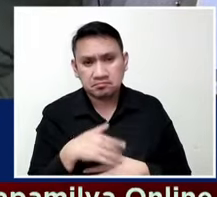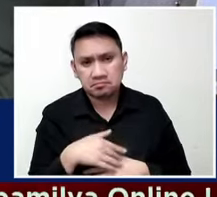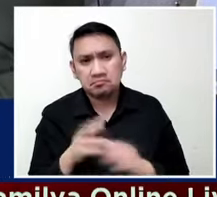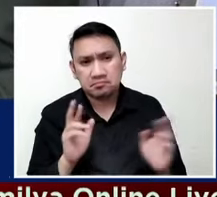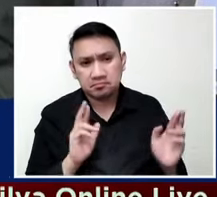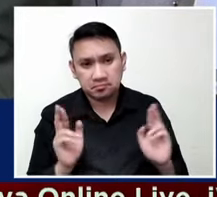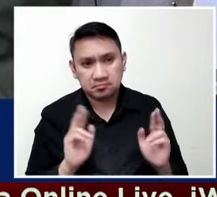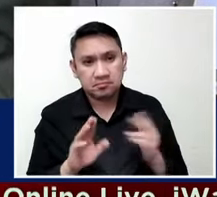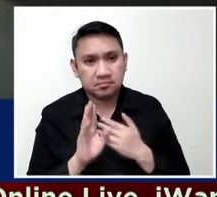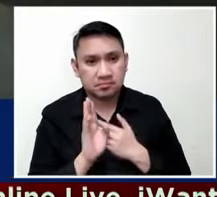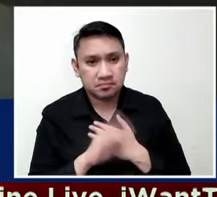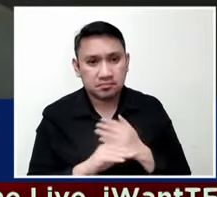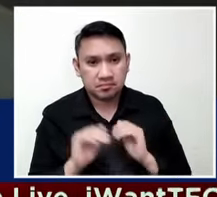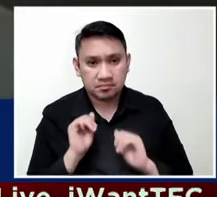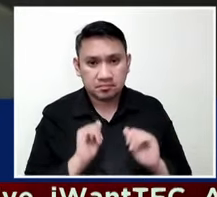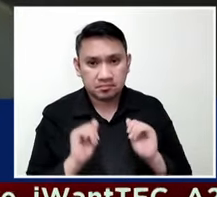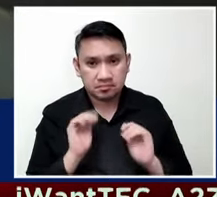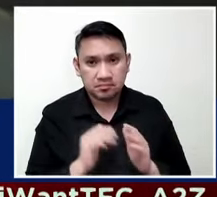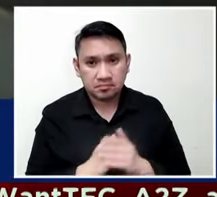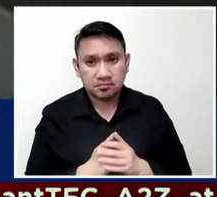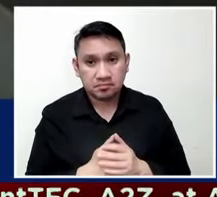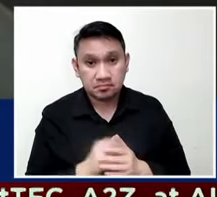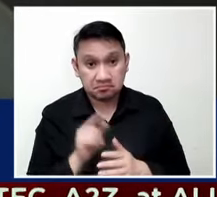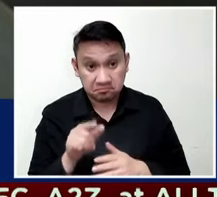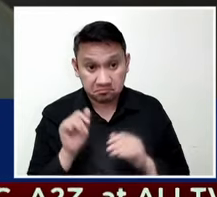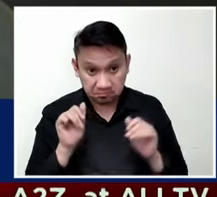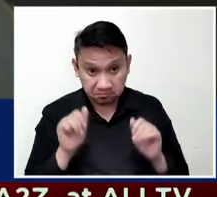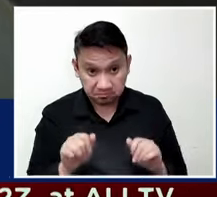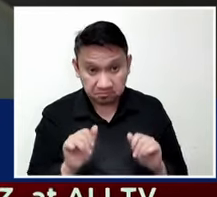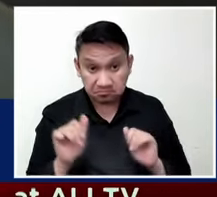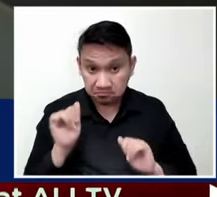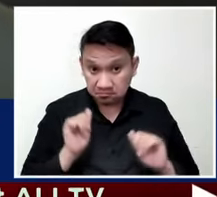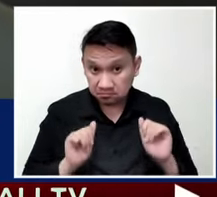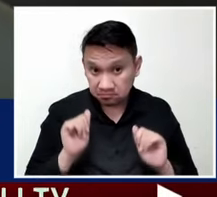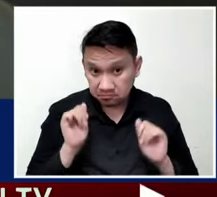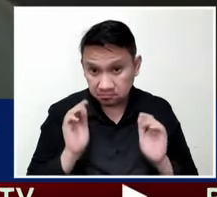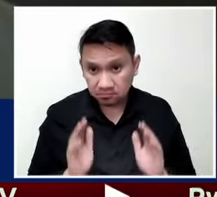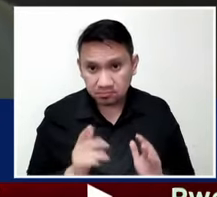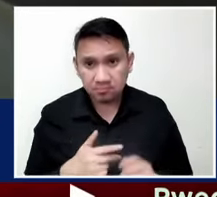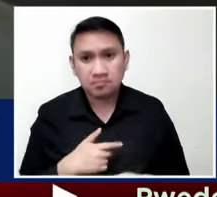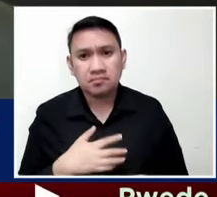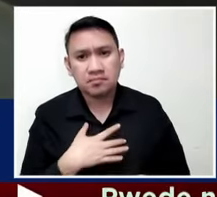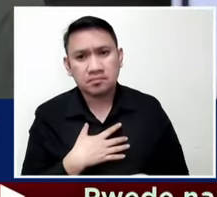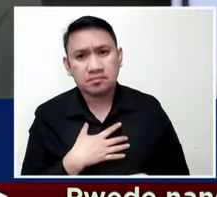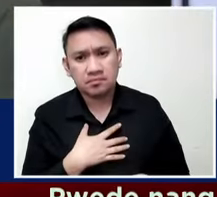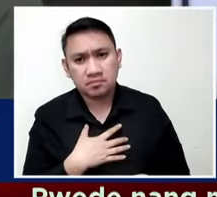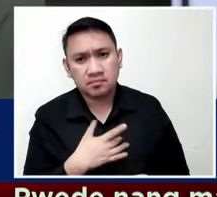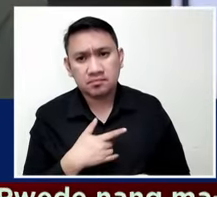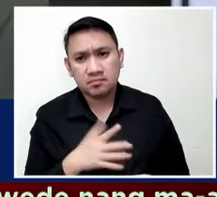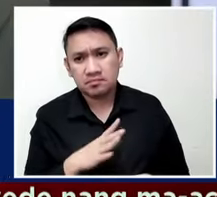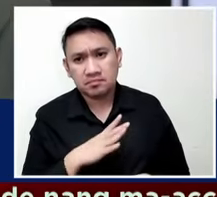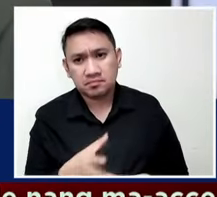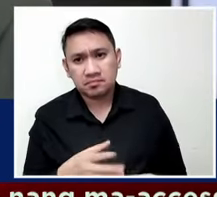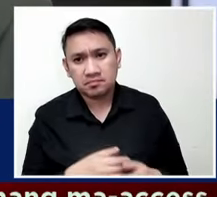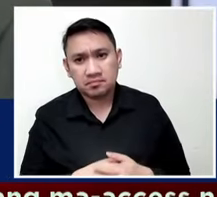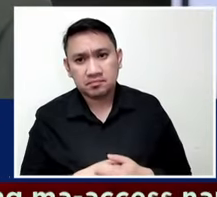ulit na bumalik sa acting. So may possibility na mag-acting ulit? Mr. Yeah, I'd love, I don't mind. I wanna